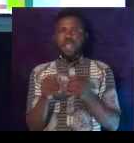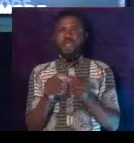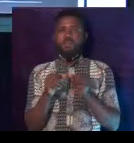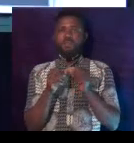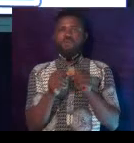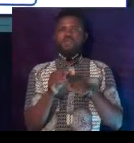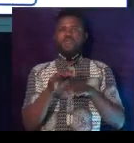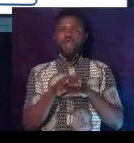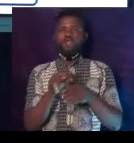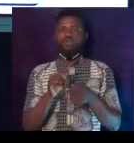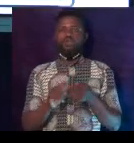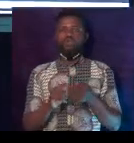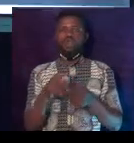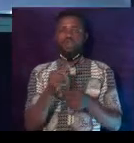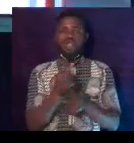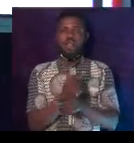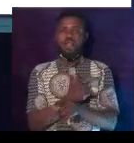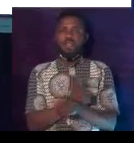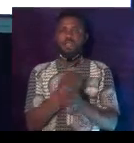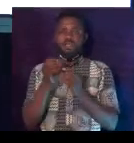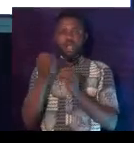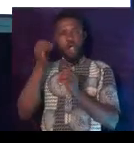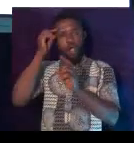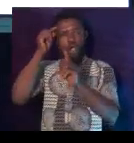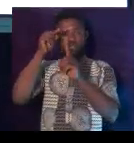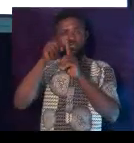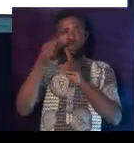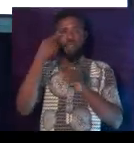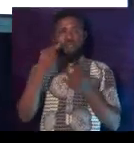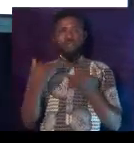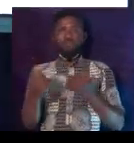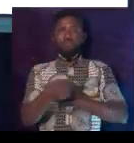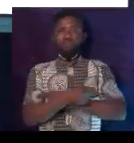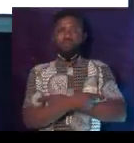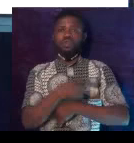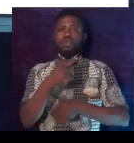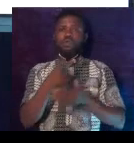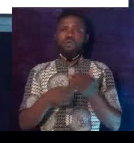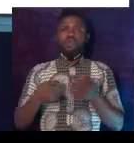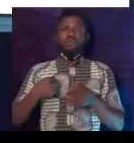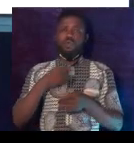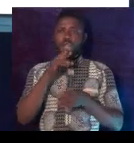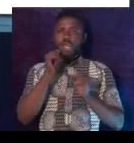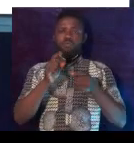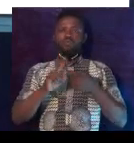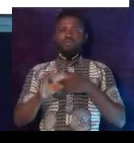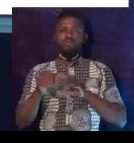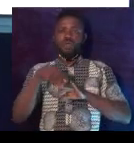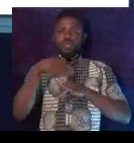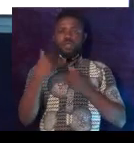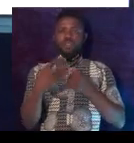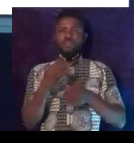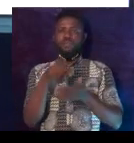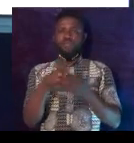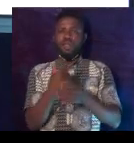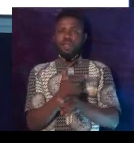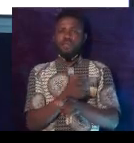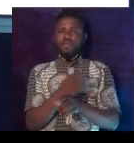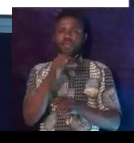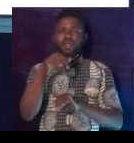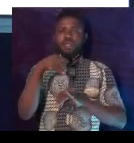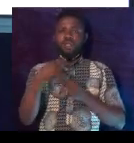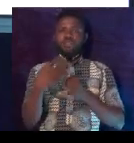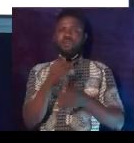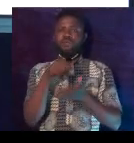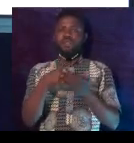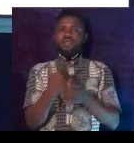Now, moving on to the lesson objectives for today. What are we supposed to be able to do at the end of this lesson?